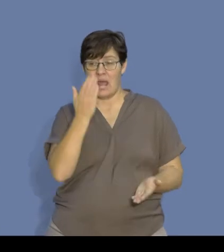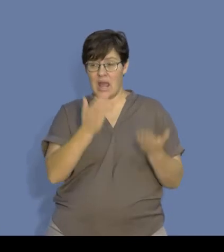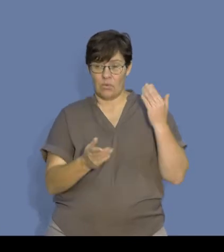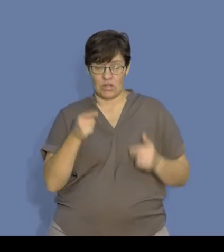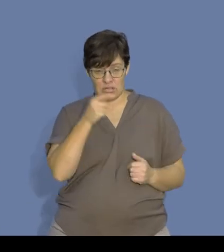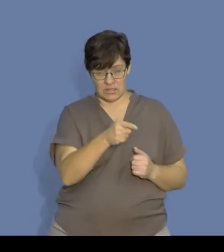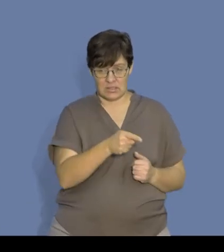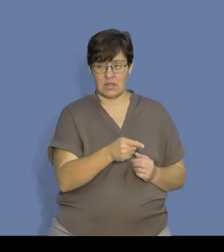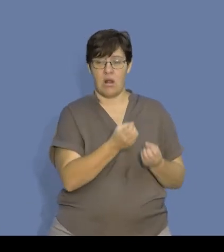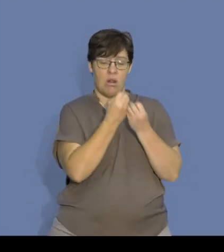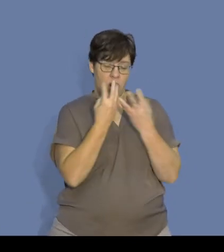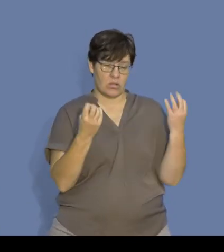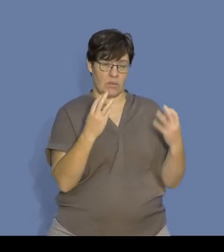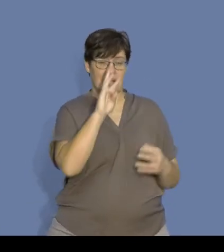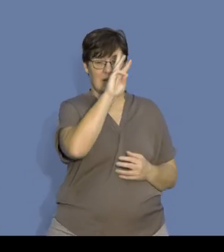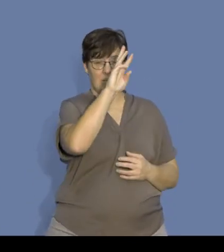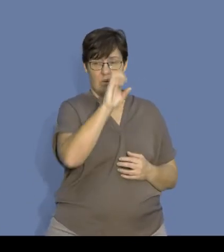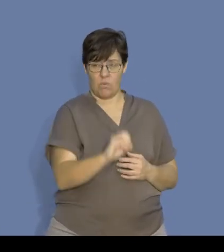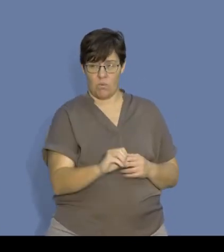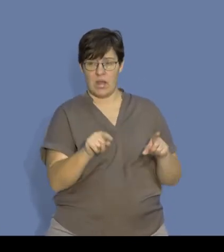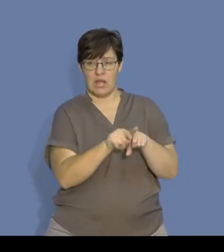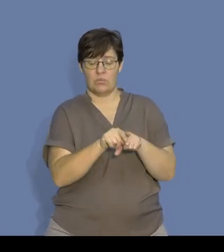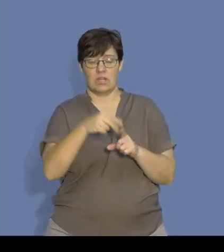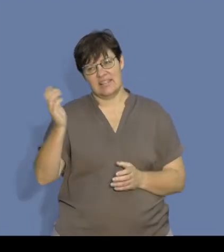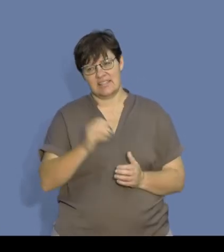lots and lots and lots.